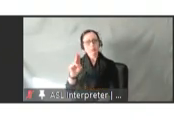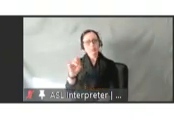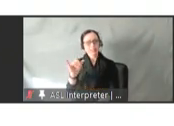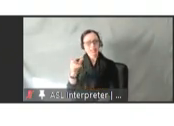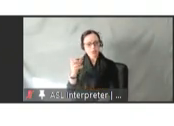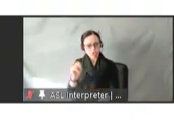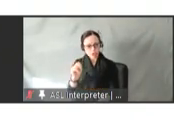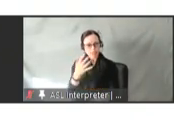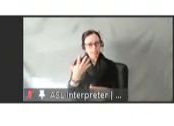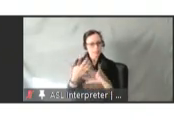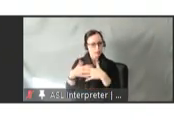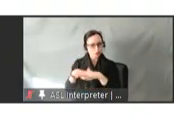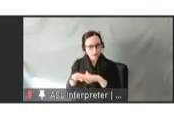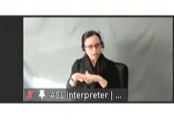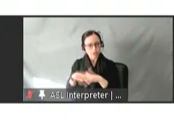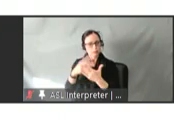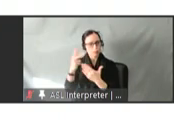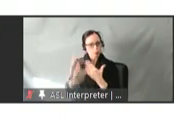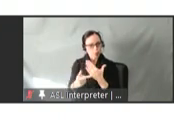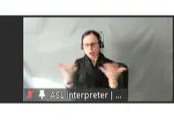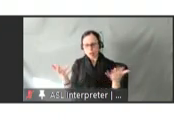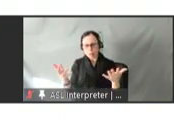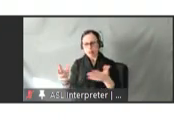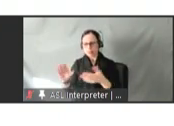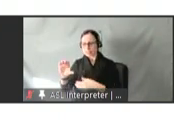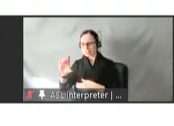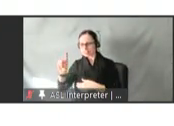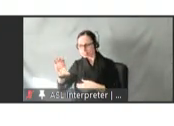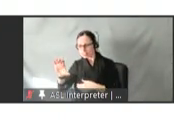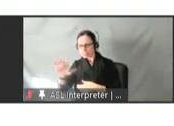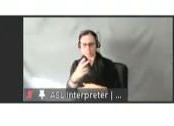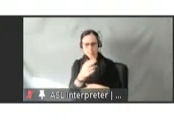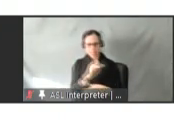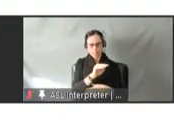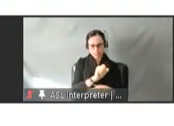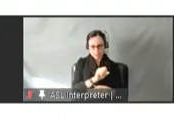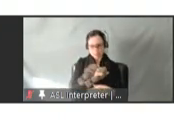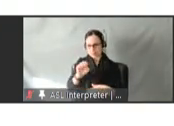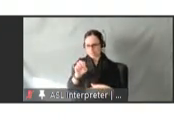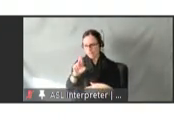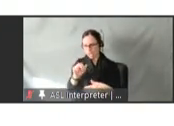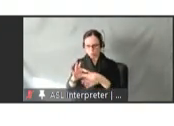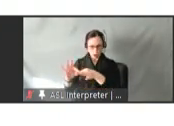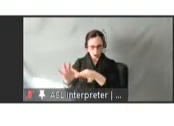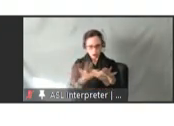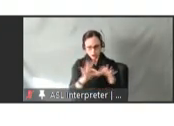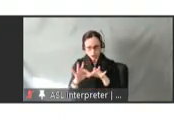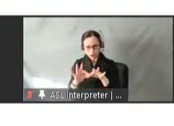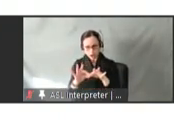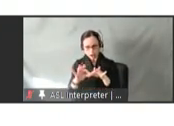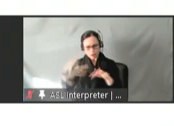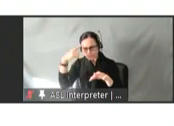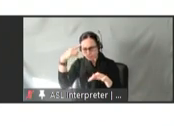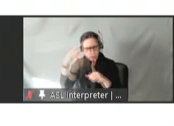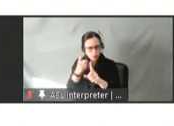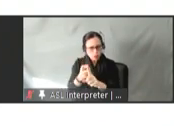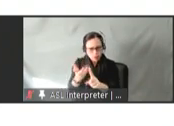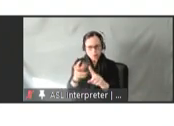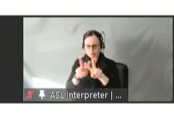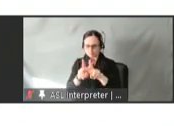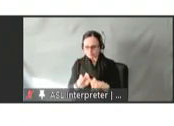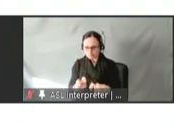Integration Program, which is a collaboration with CDC, HIMSS, and AERA to really look at pulling all of the